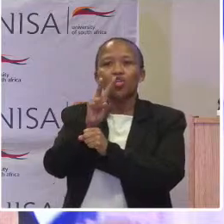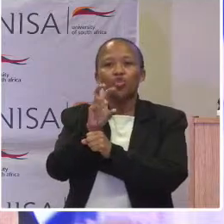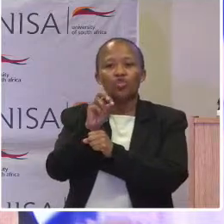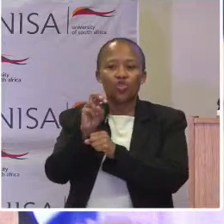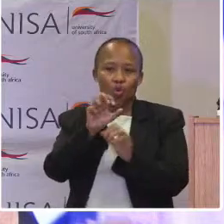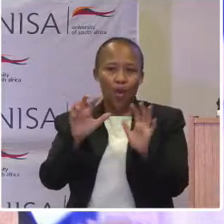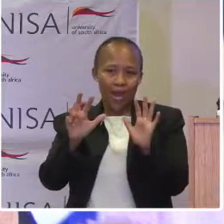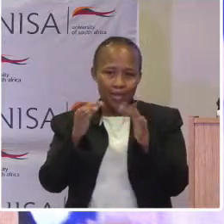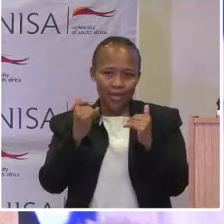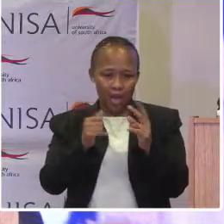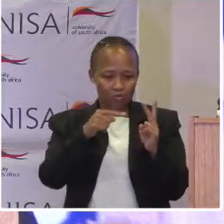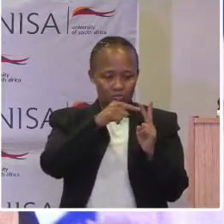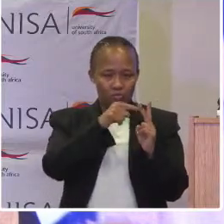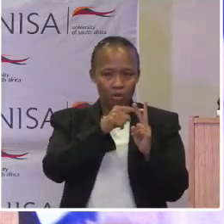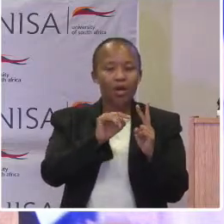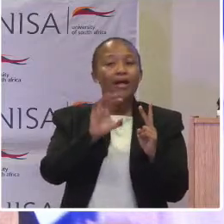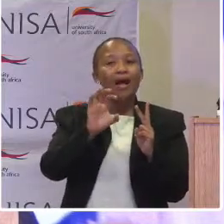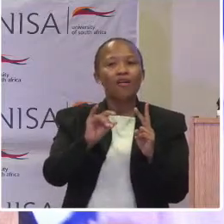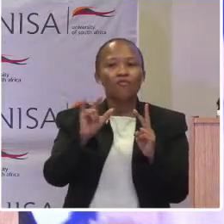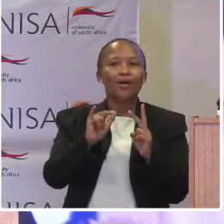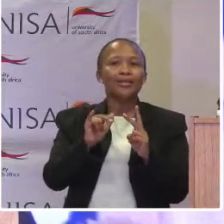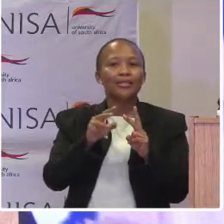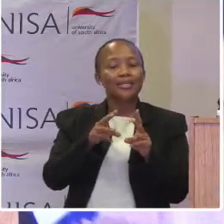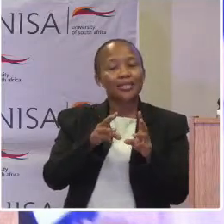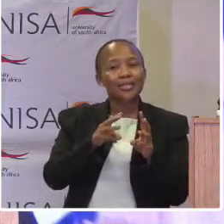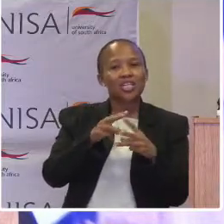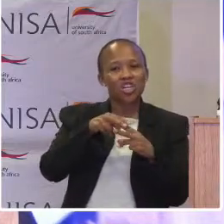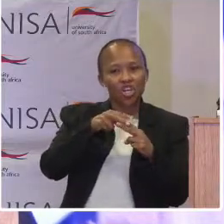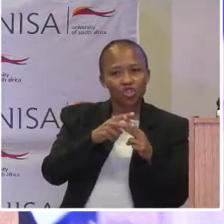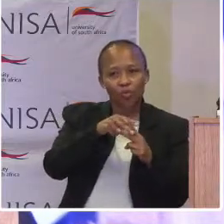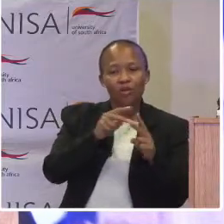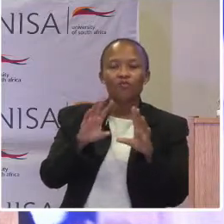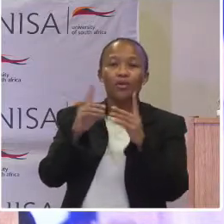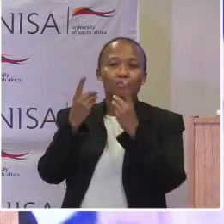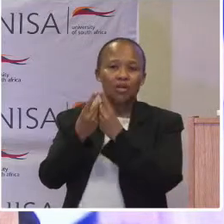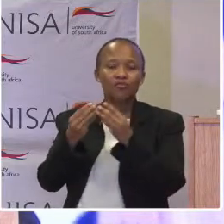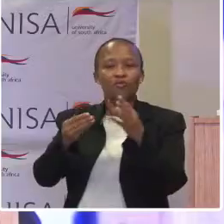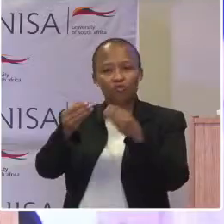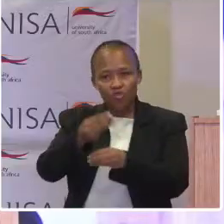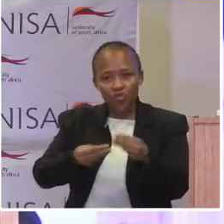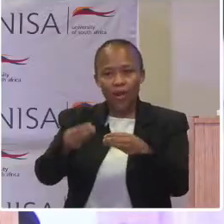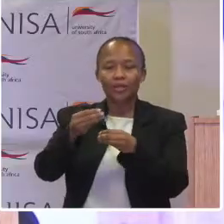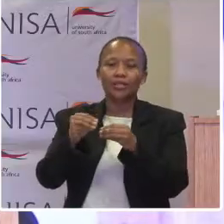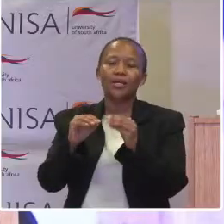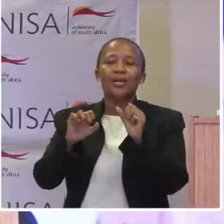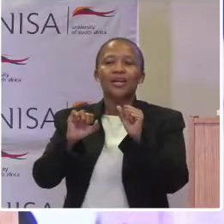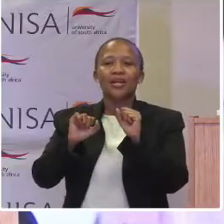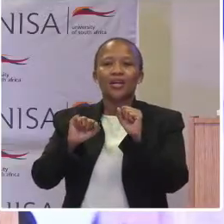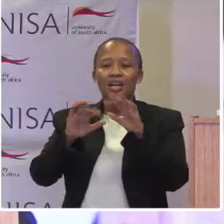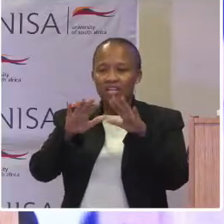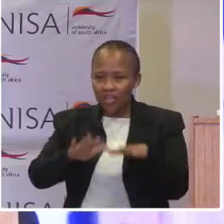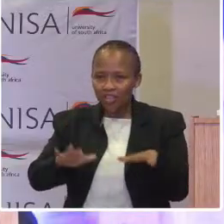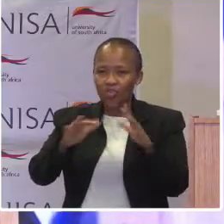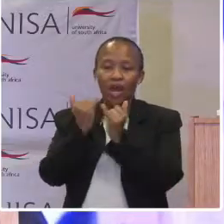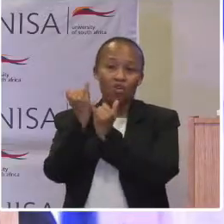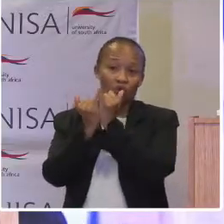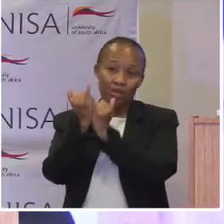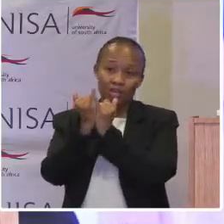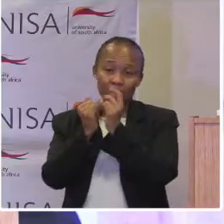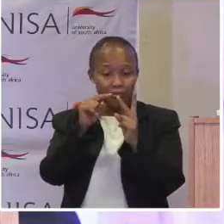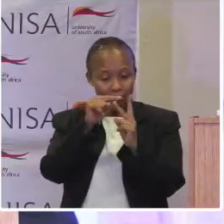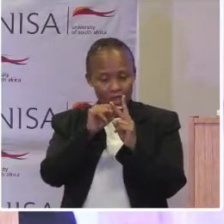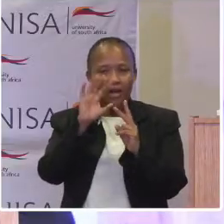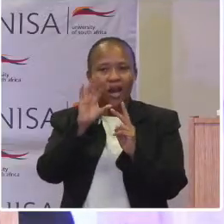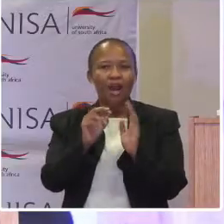Affairs Act is an instrument of the Department of Trade, Industry and Competition, which provides a regulatory